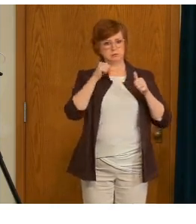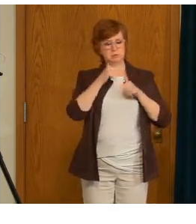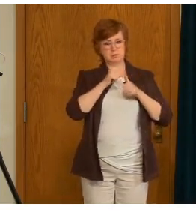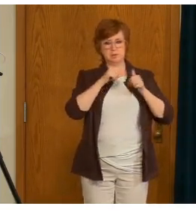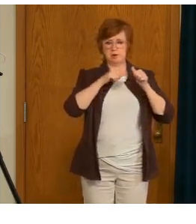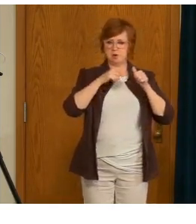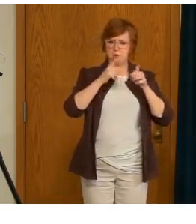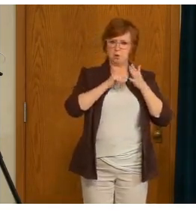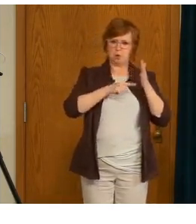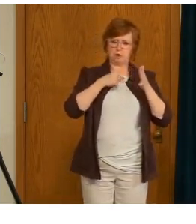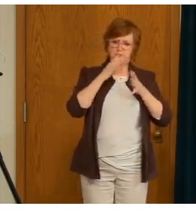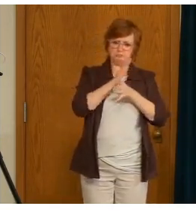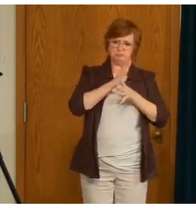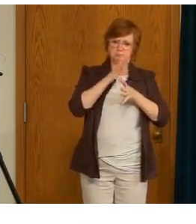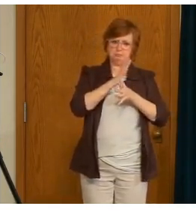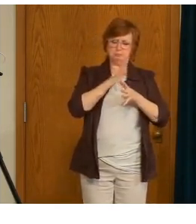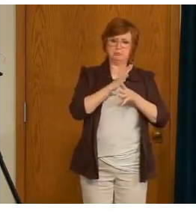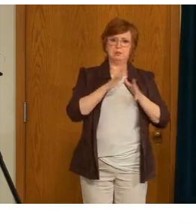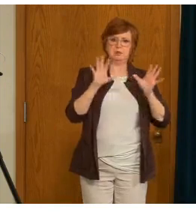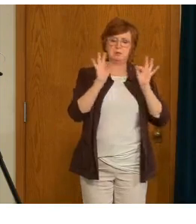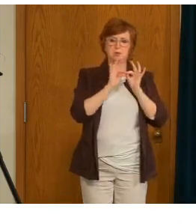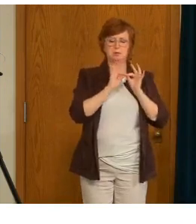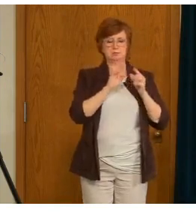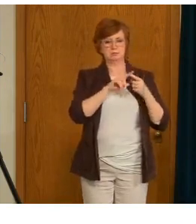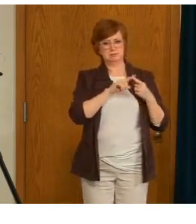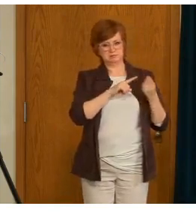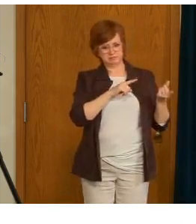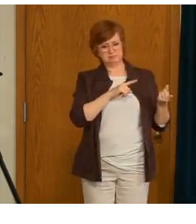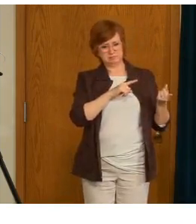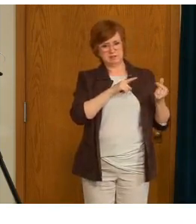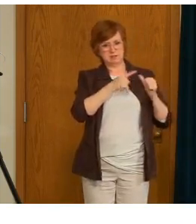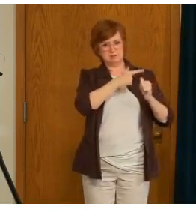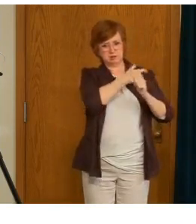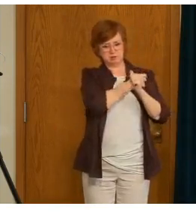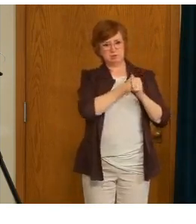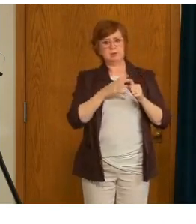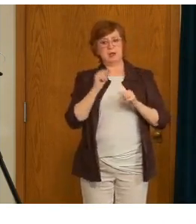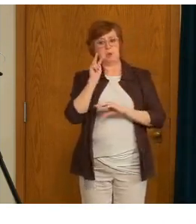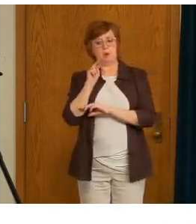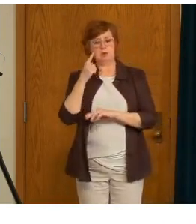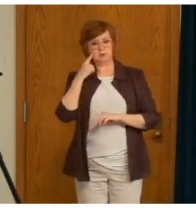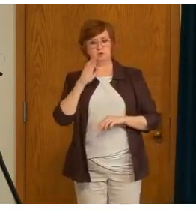course keeping an eye on when we become eligible for second doses. Thank you.